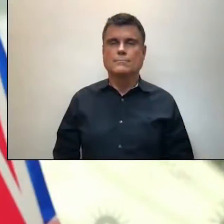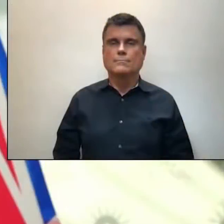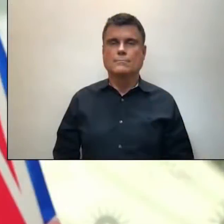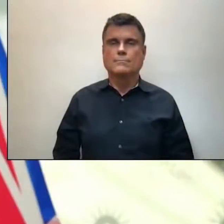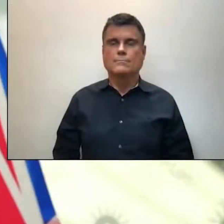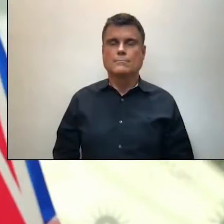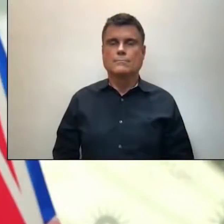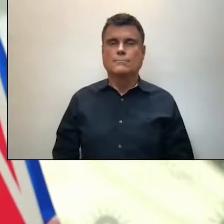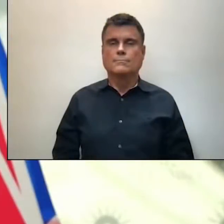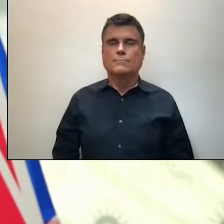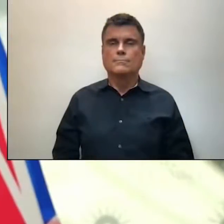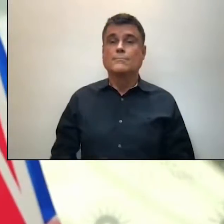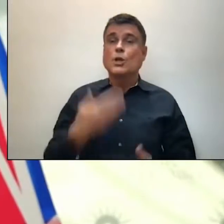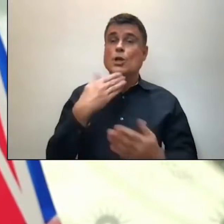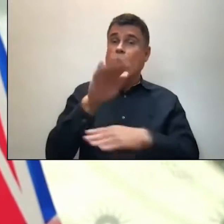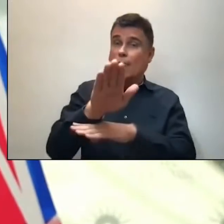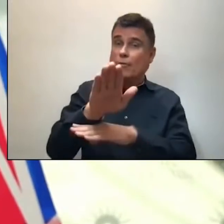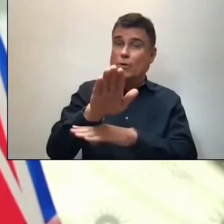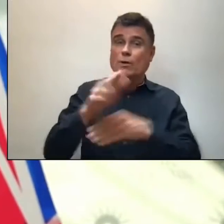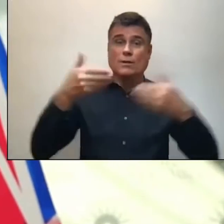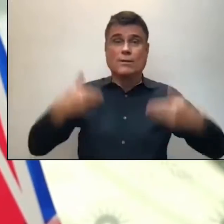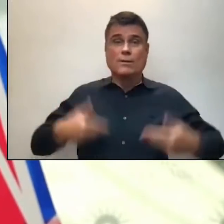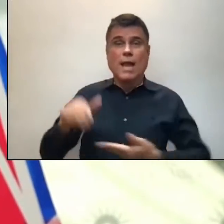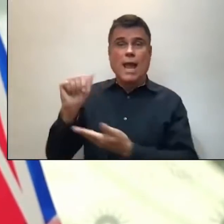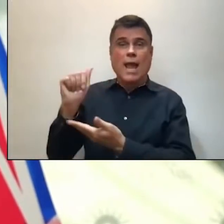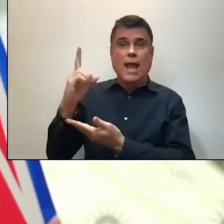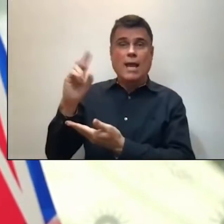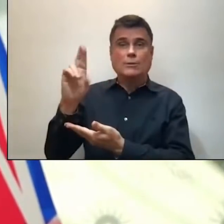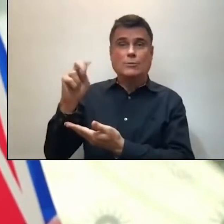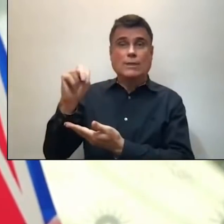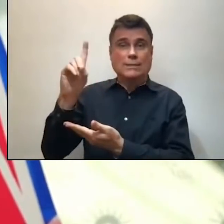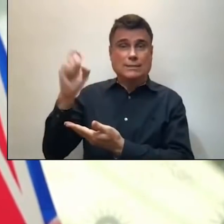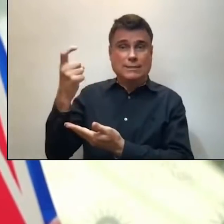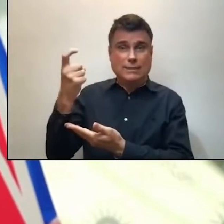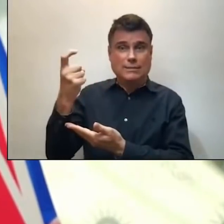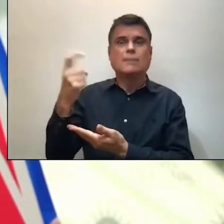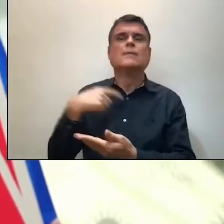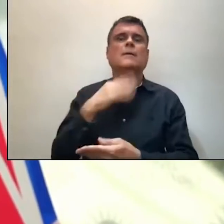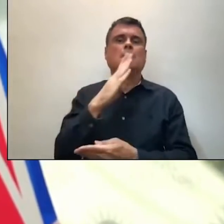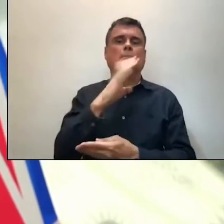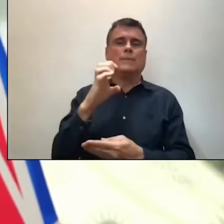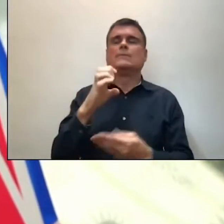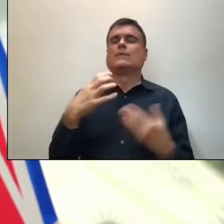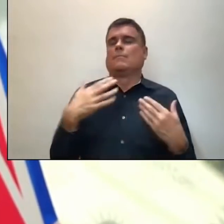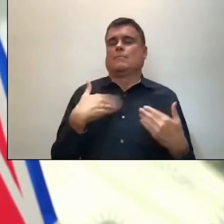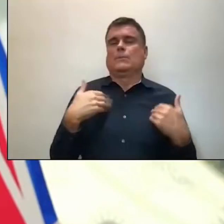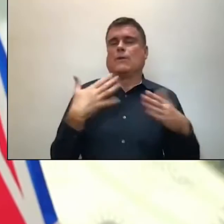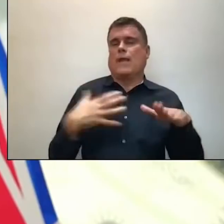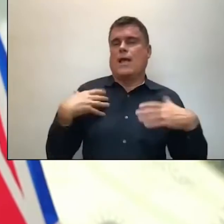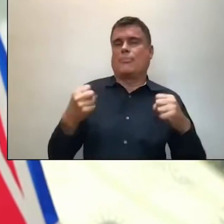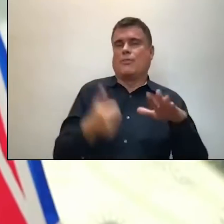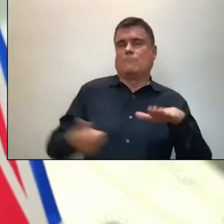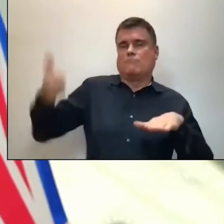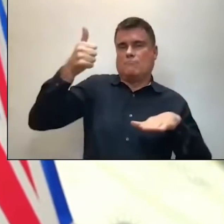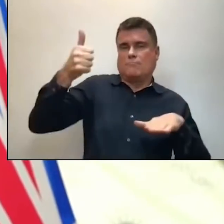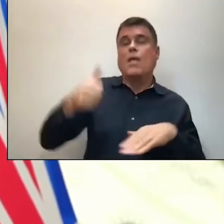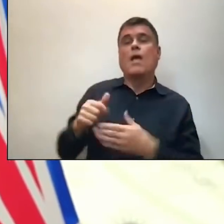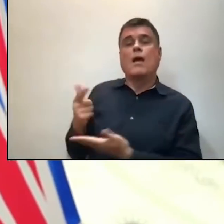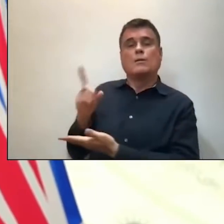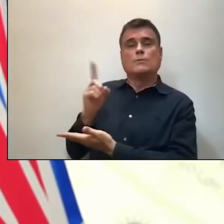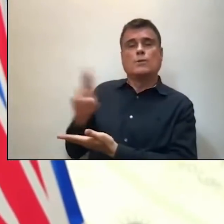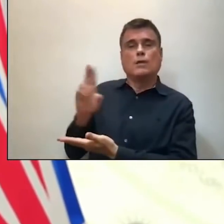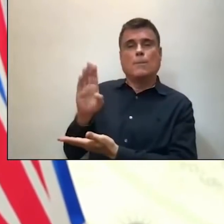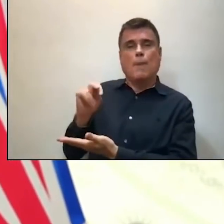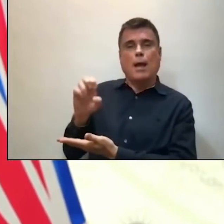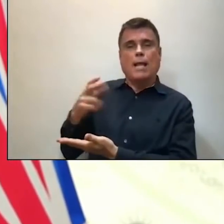Good afternoon. My name is Adrian Dix. I'm BC's Minister of Health. To my right is Dr. Bonnie Henry, BC's Provincial Health Officer. This is our